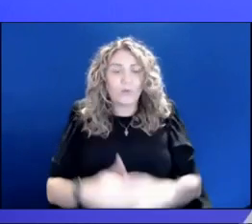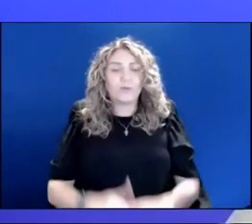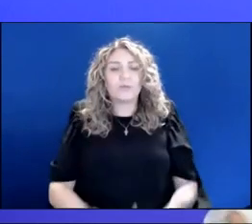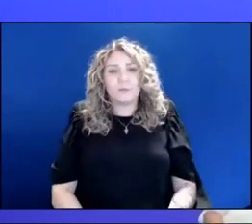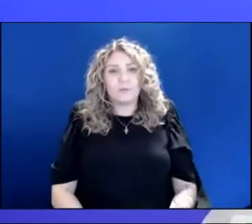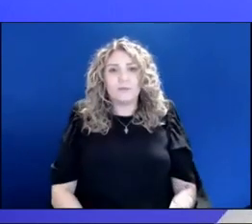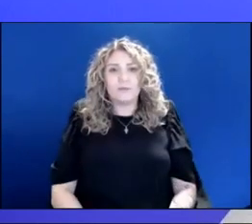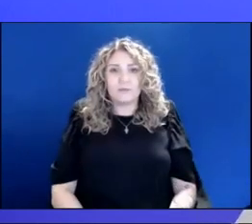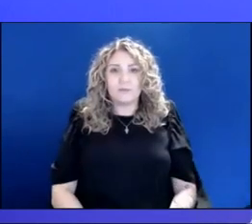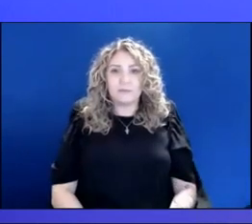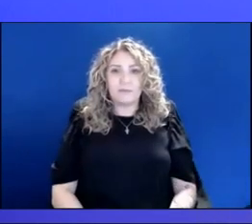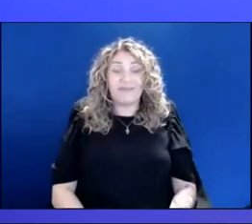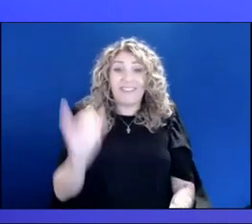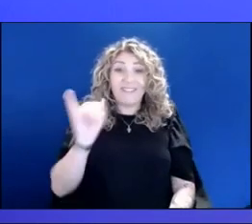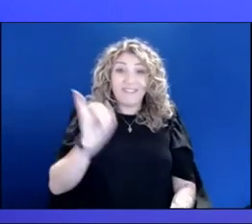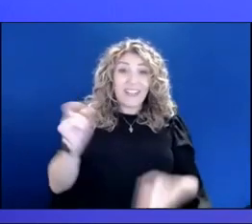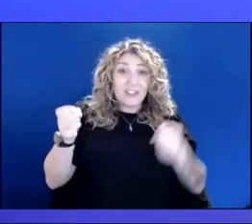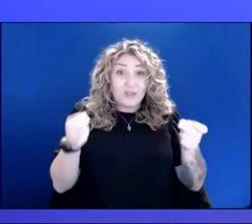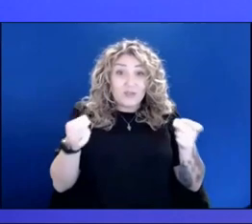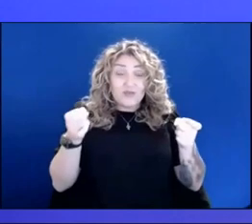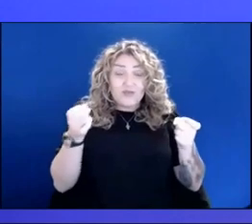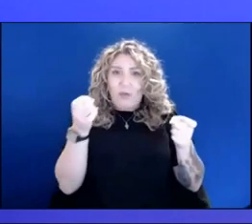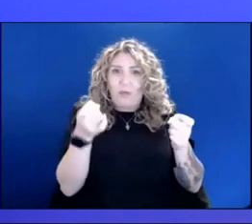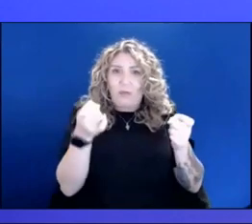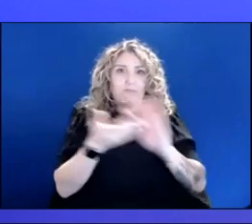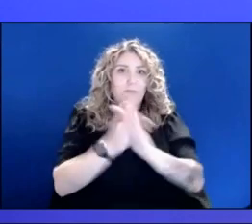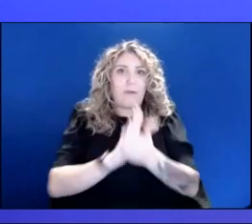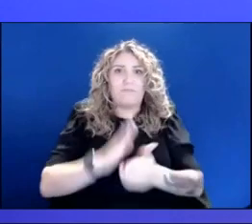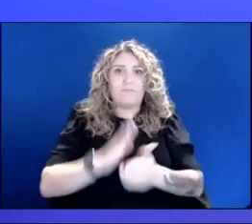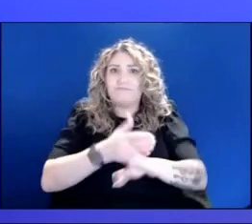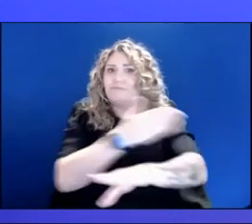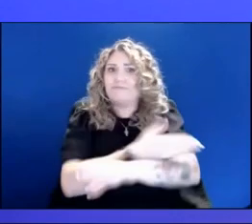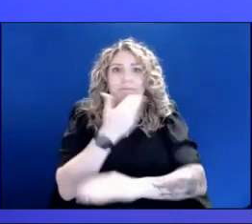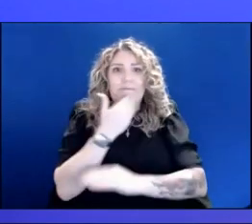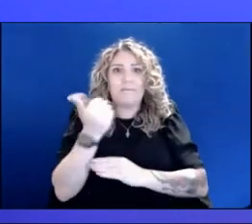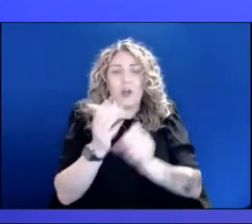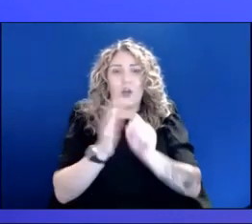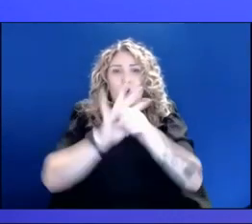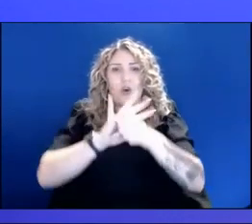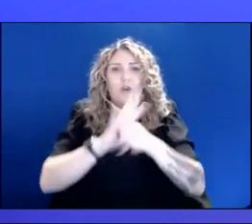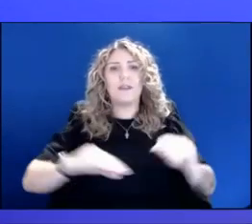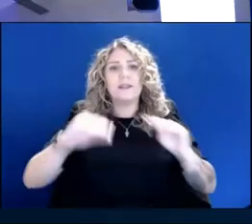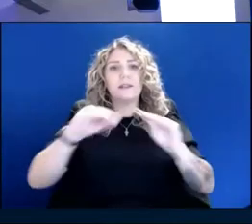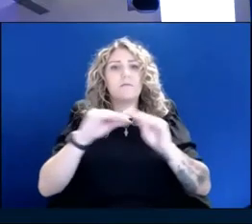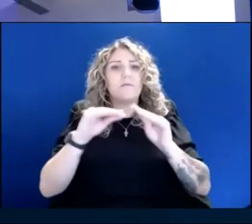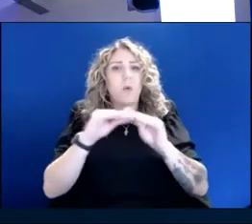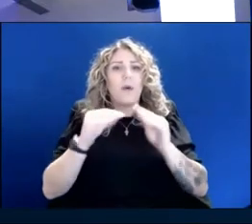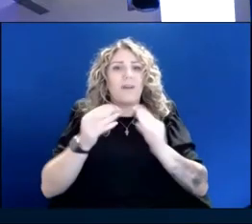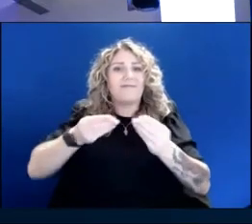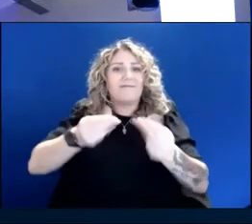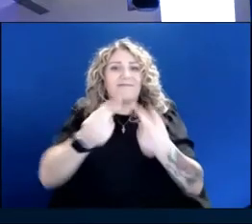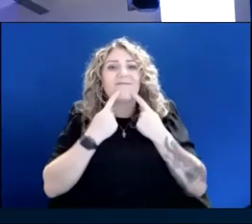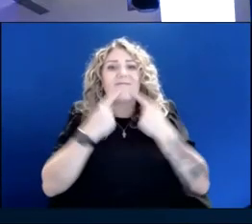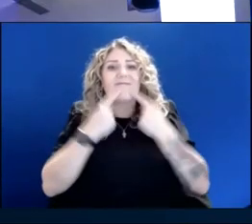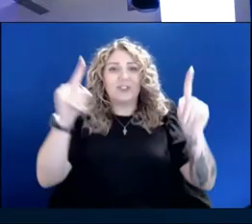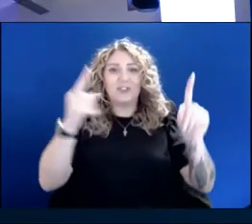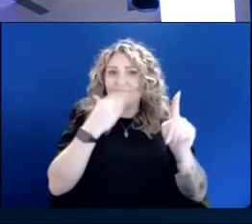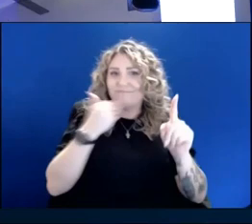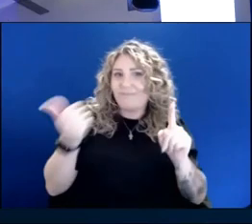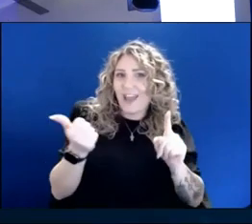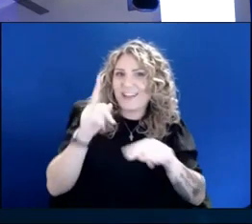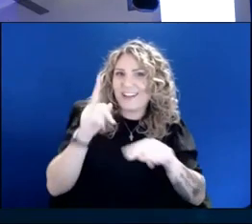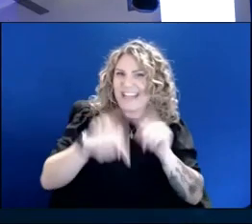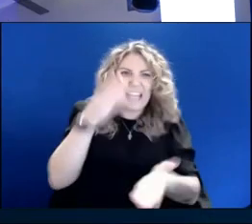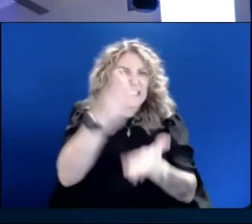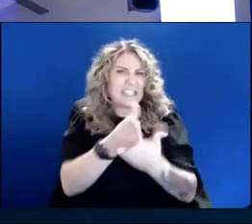infection control has become that much better. So I think COVID has really just made us more efficient. Made you better. Yeah. They couldn't stop you. You can't beat it,